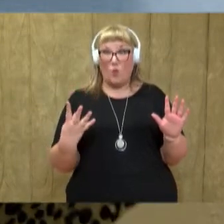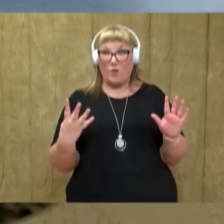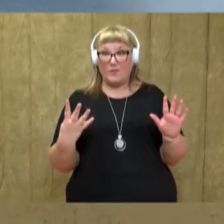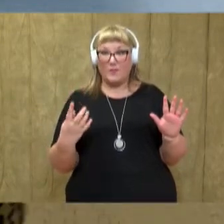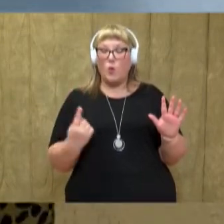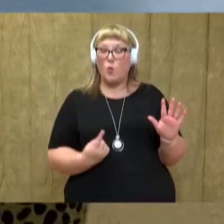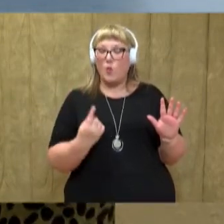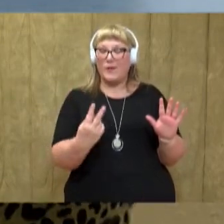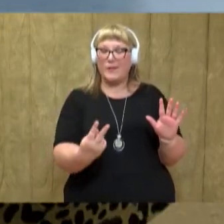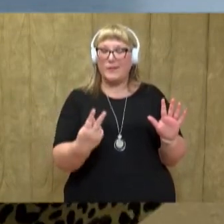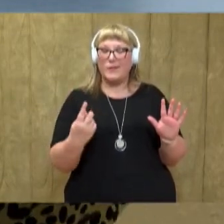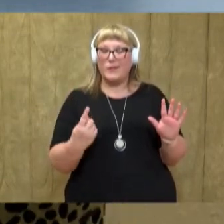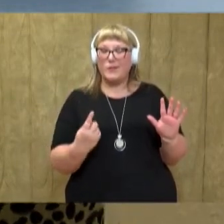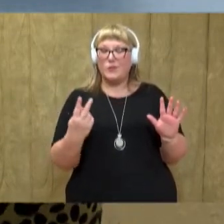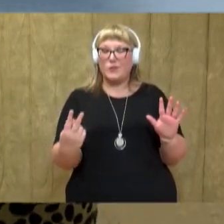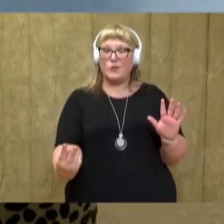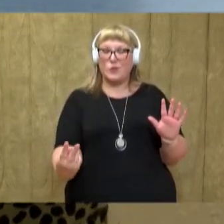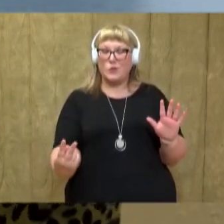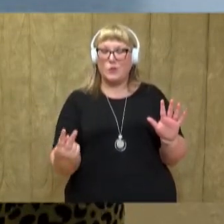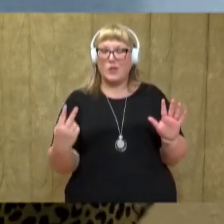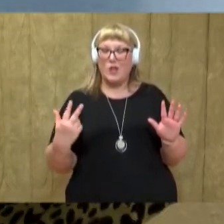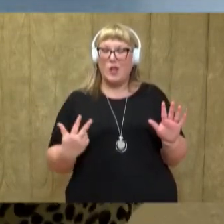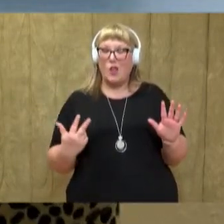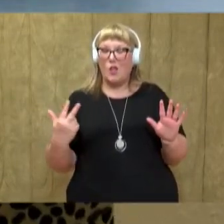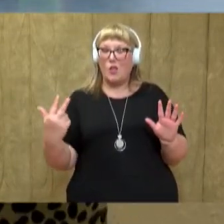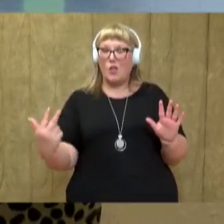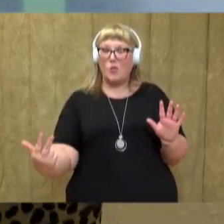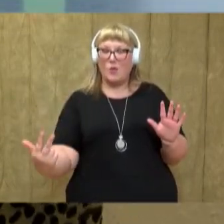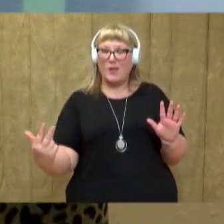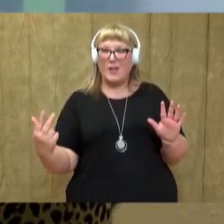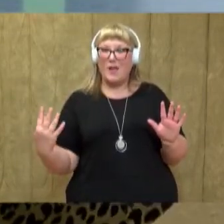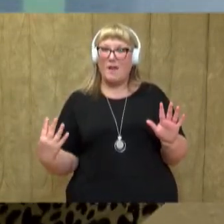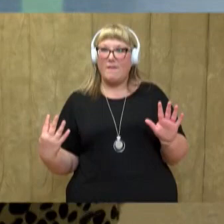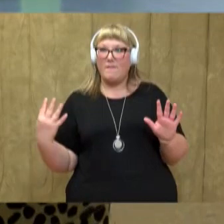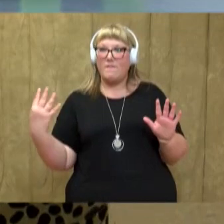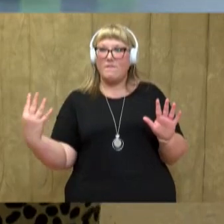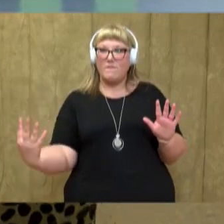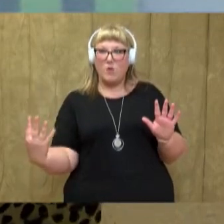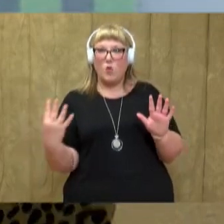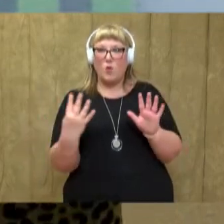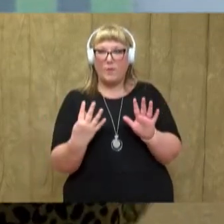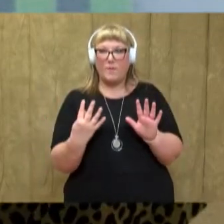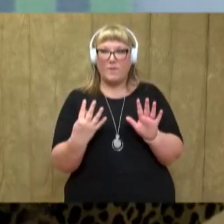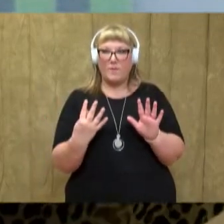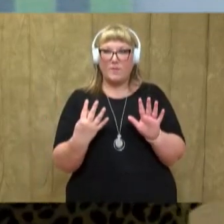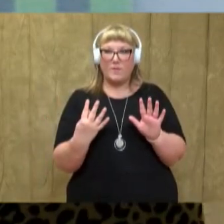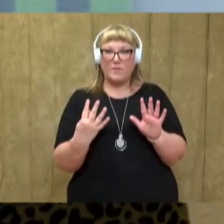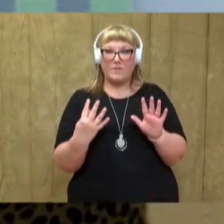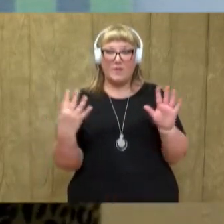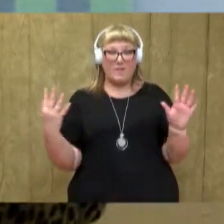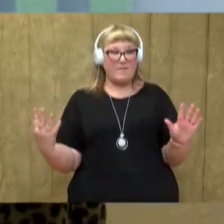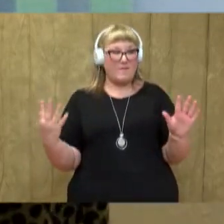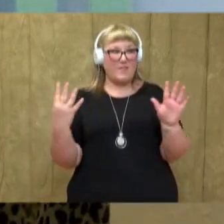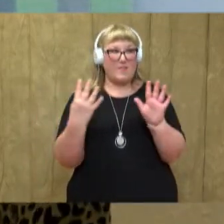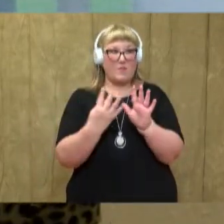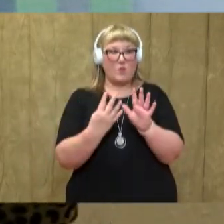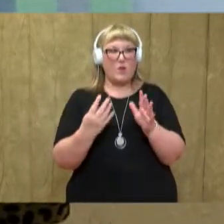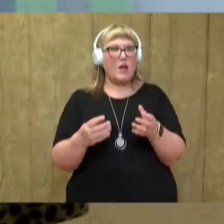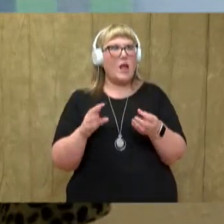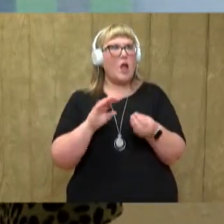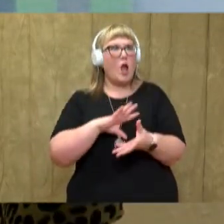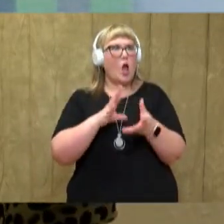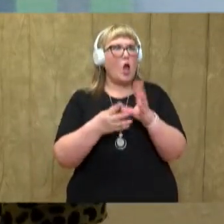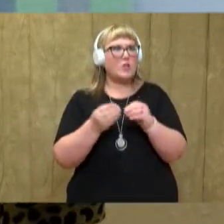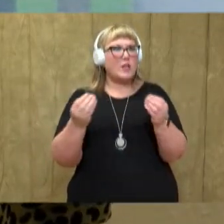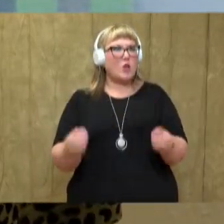4. 1, 2, 3, 4. Good job. Now let's count all